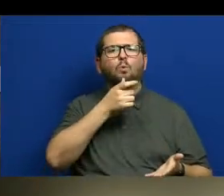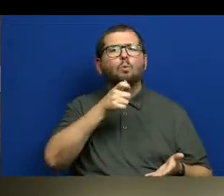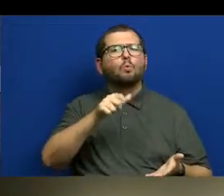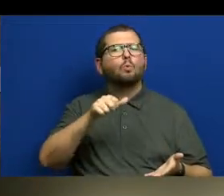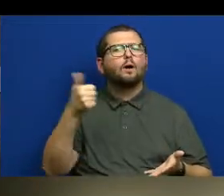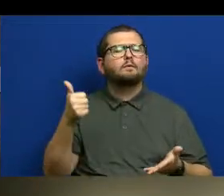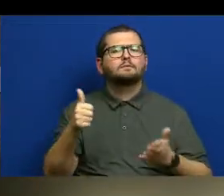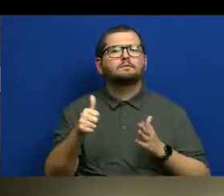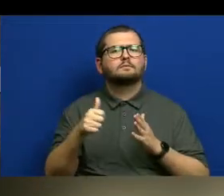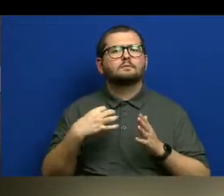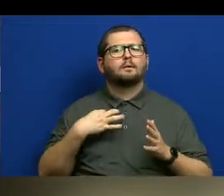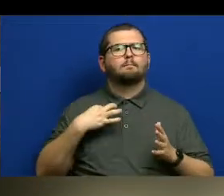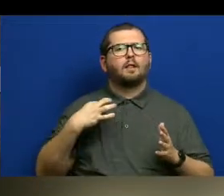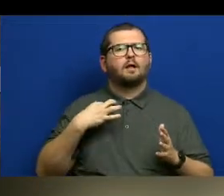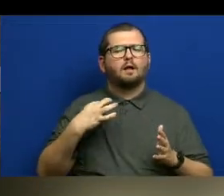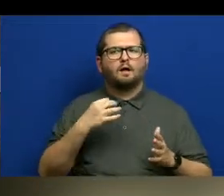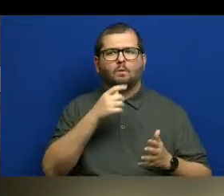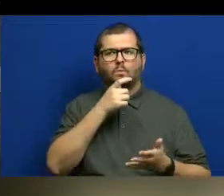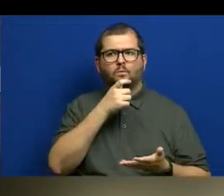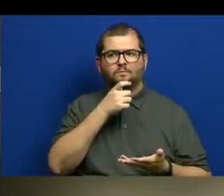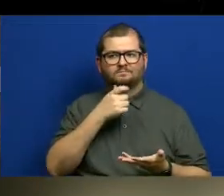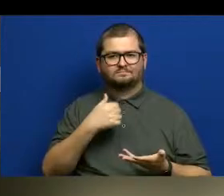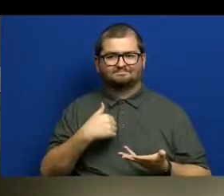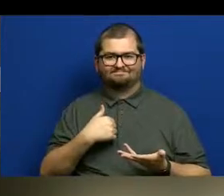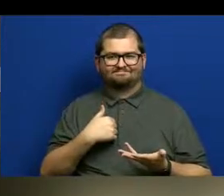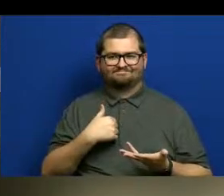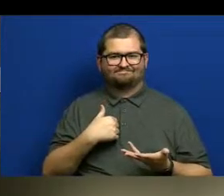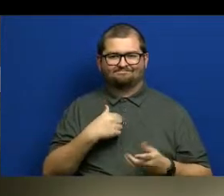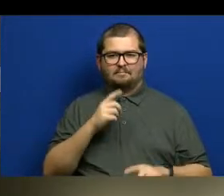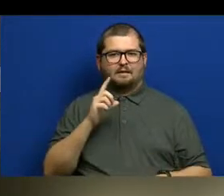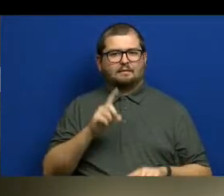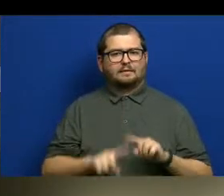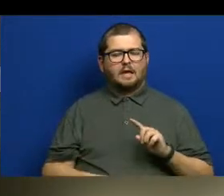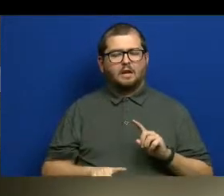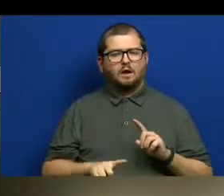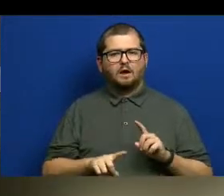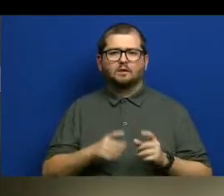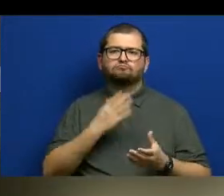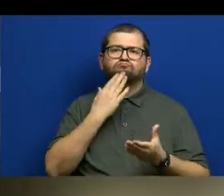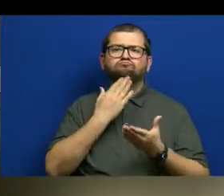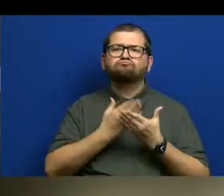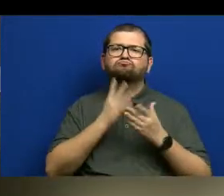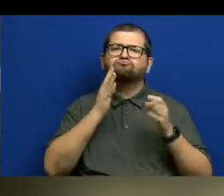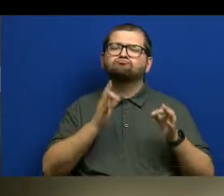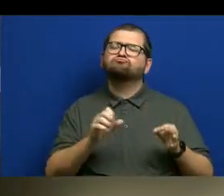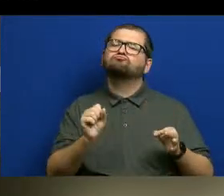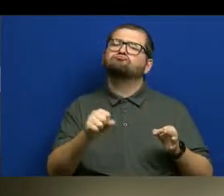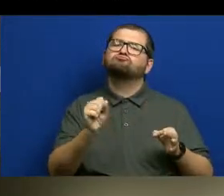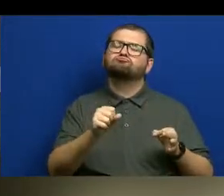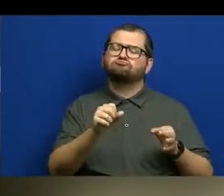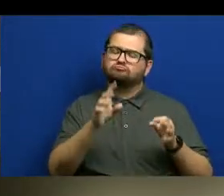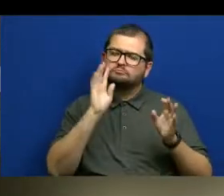applied. I can't, in good faith, make this important decision